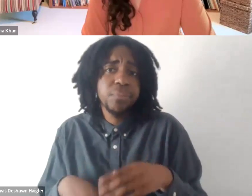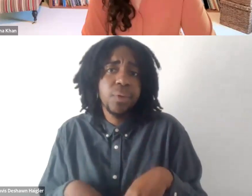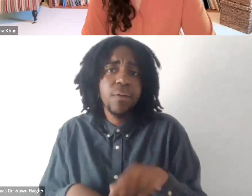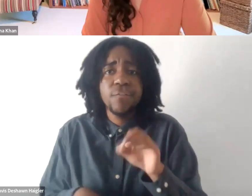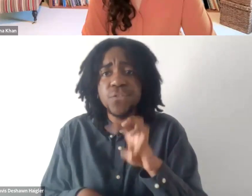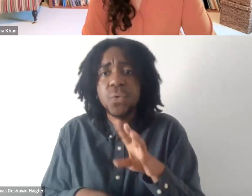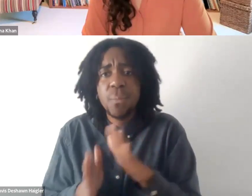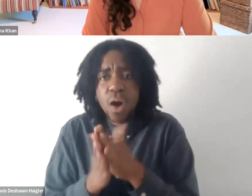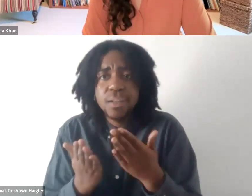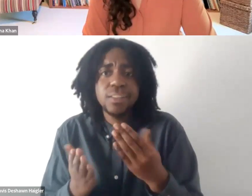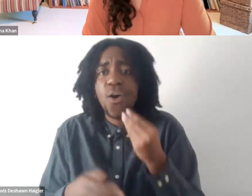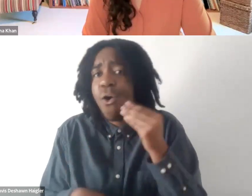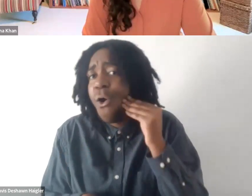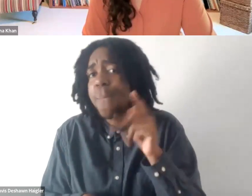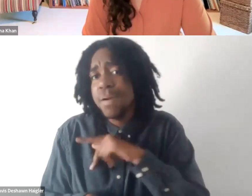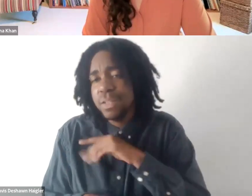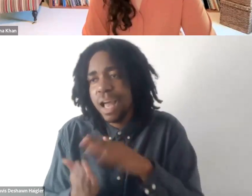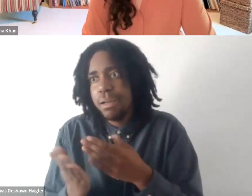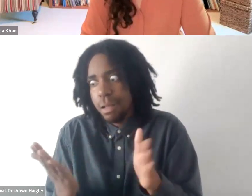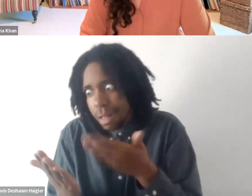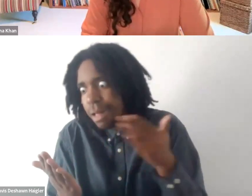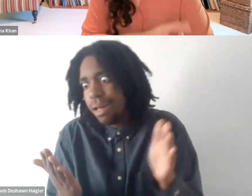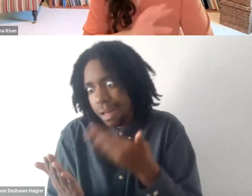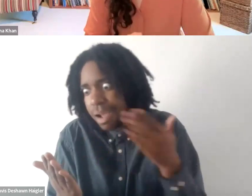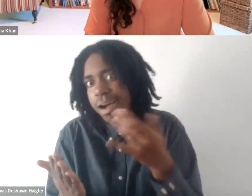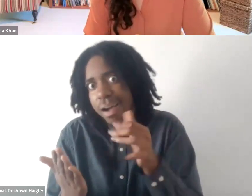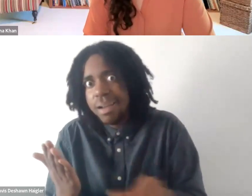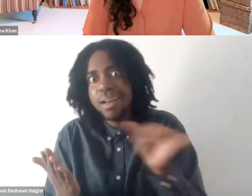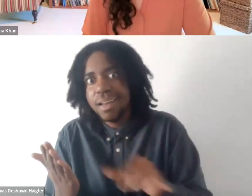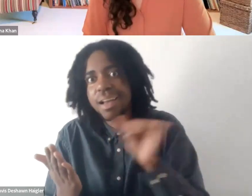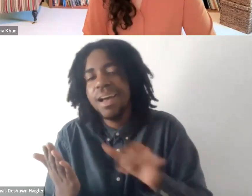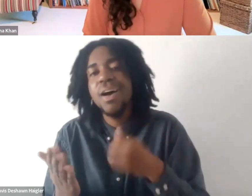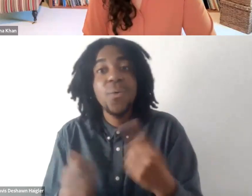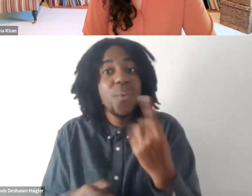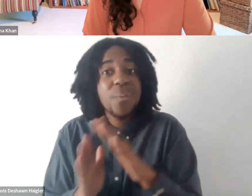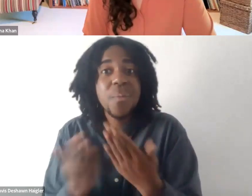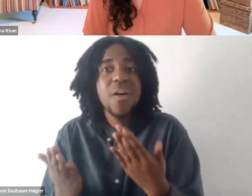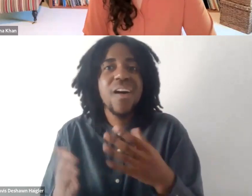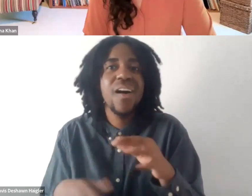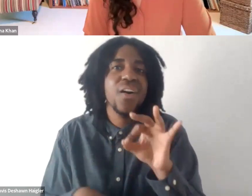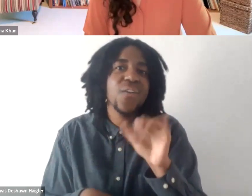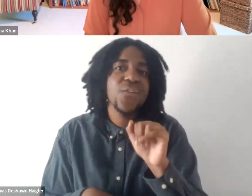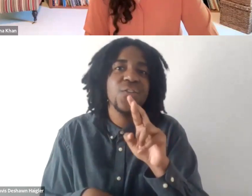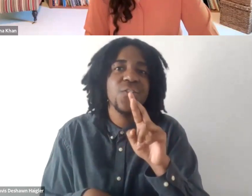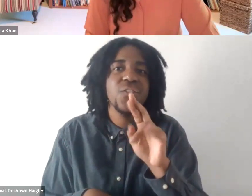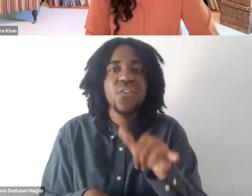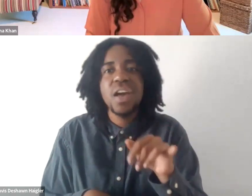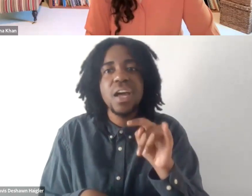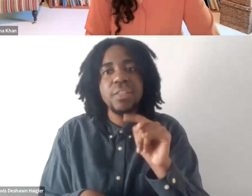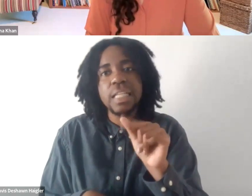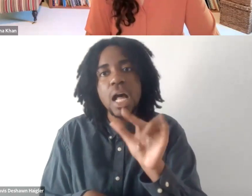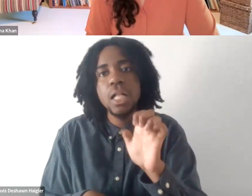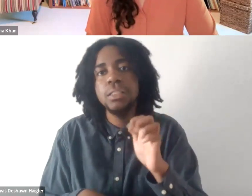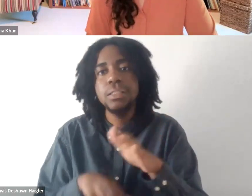and reread, and I still think of those books. I had this illustrated book of fairy tales. I had Richard Scarry's Best Word